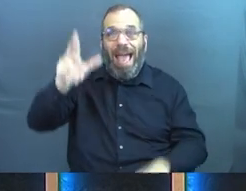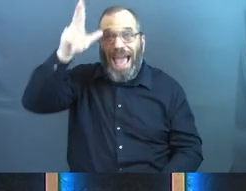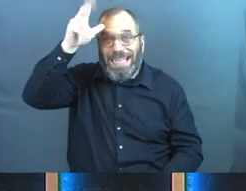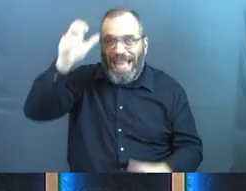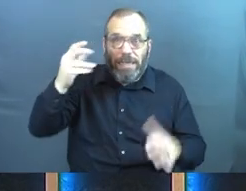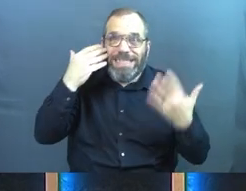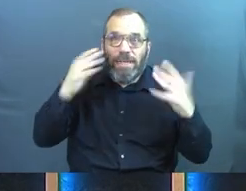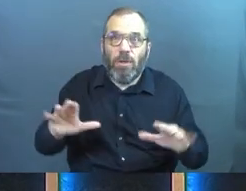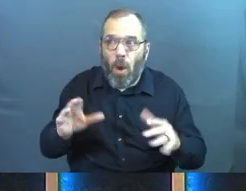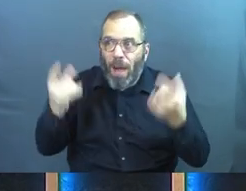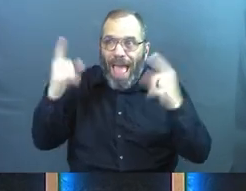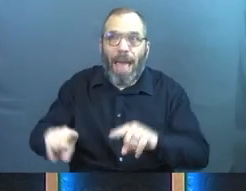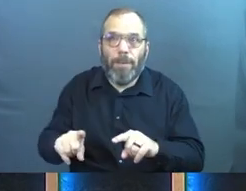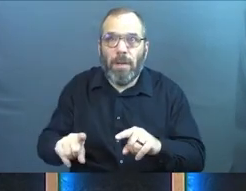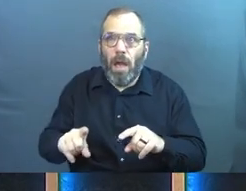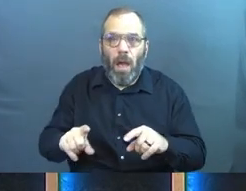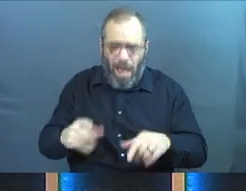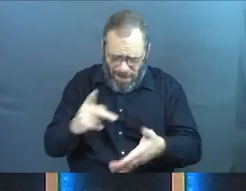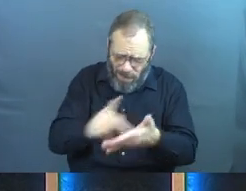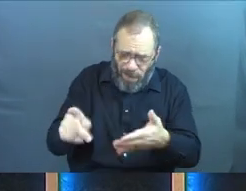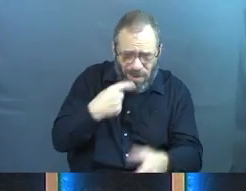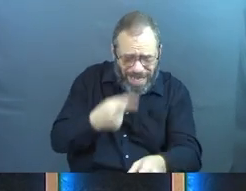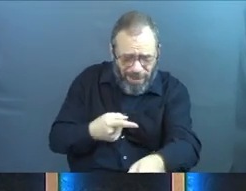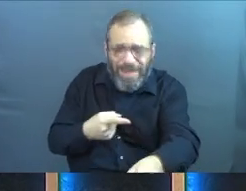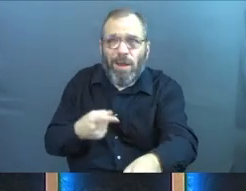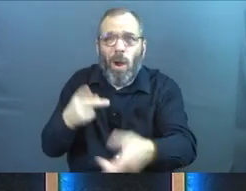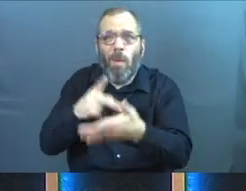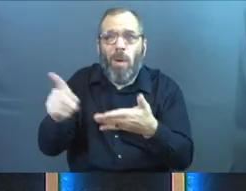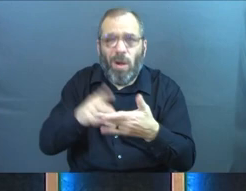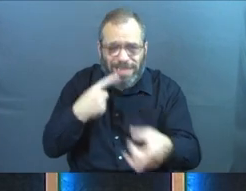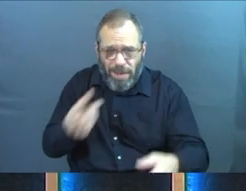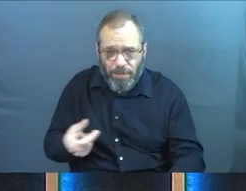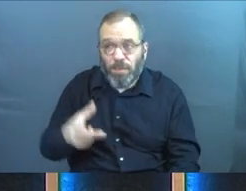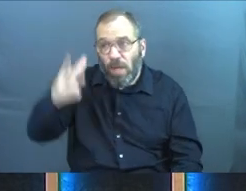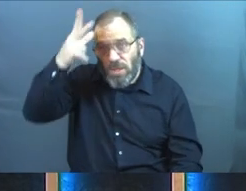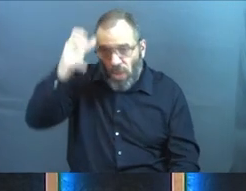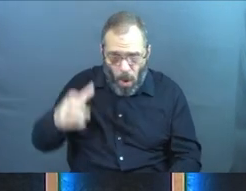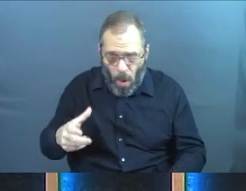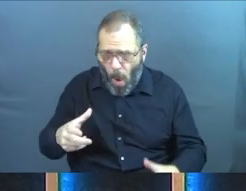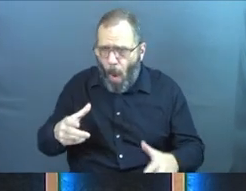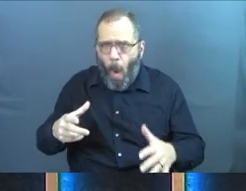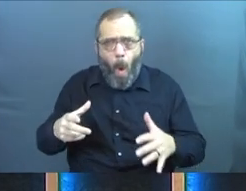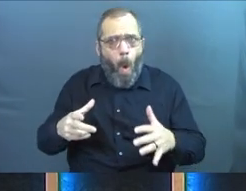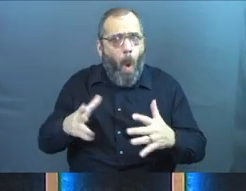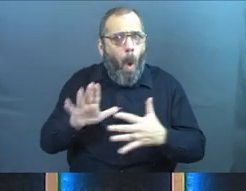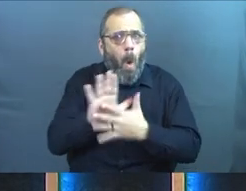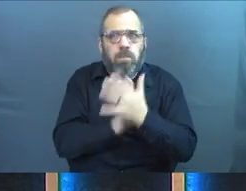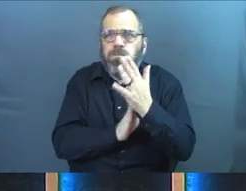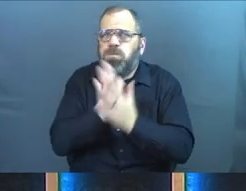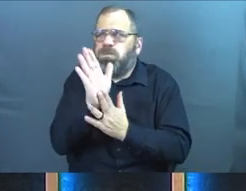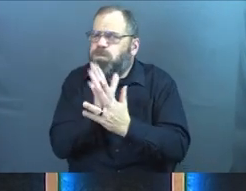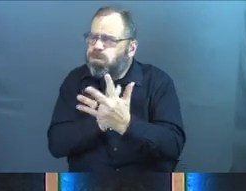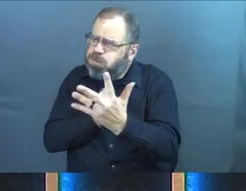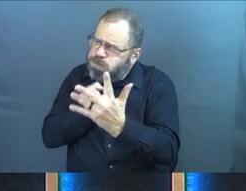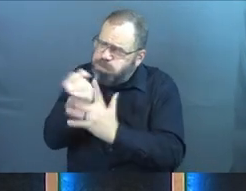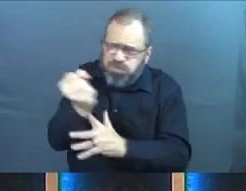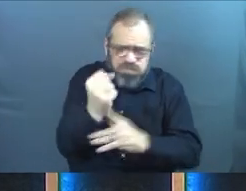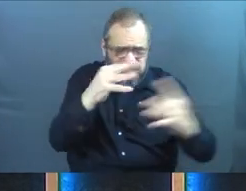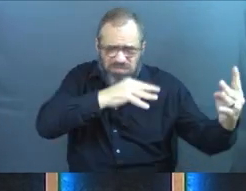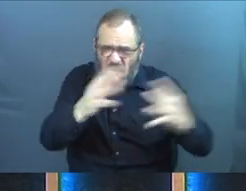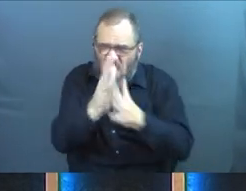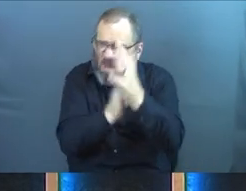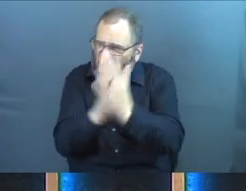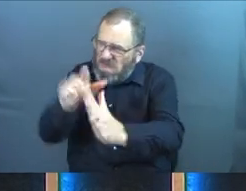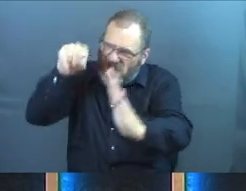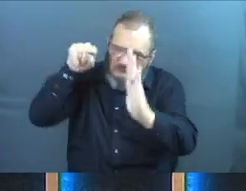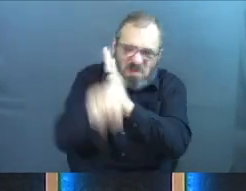Satan didn't know it was coming. Paul said it right there. So Satan just barrels right into the battle thinking he's about